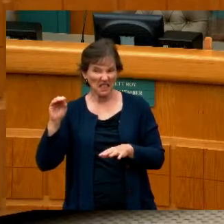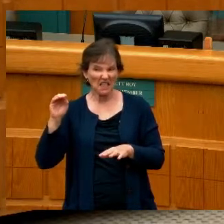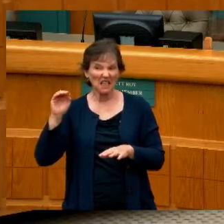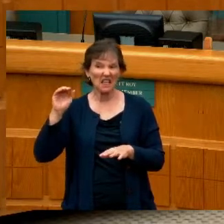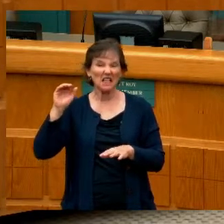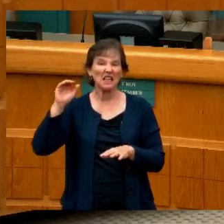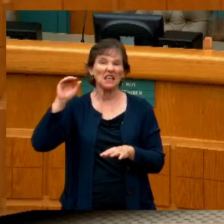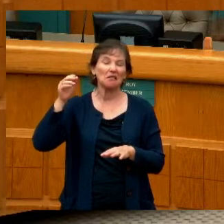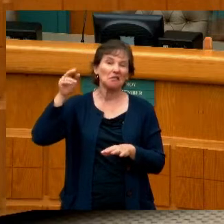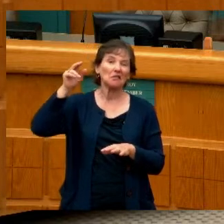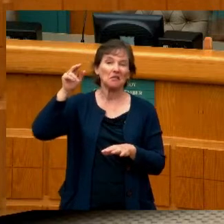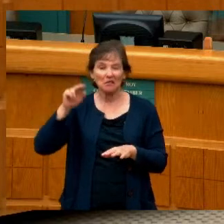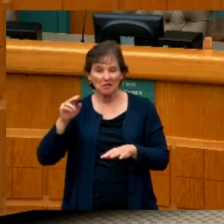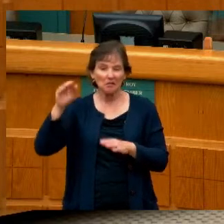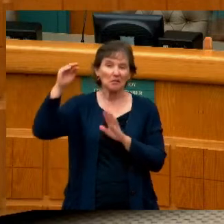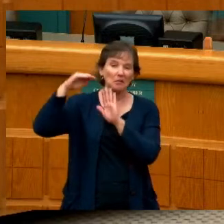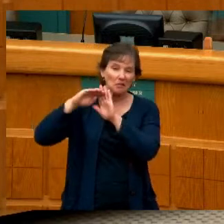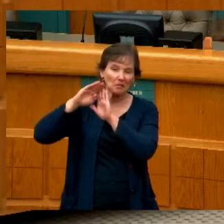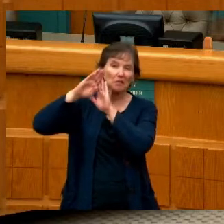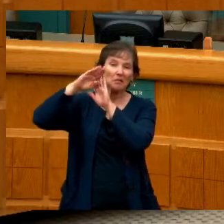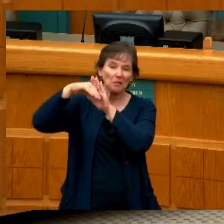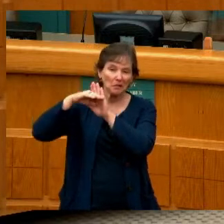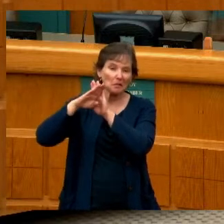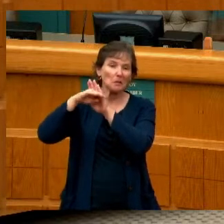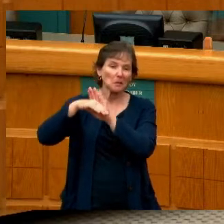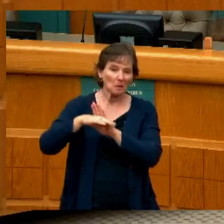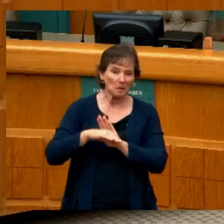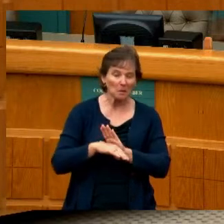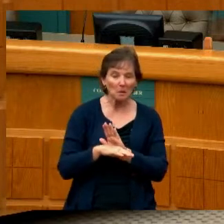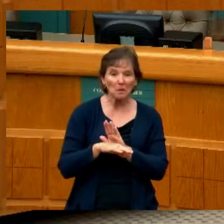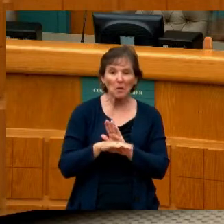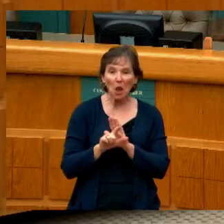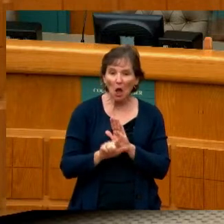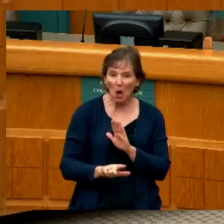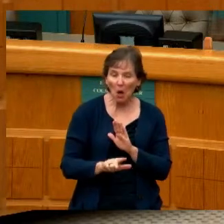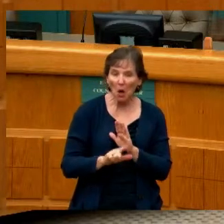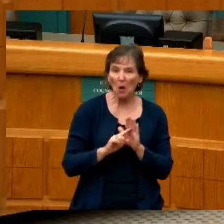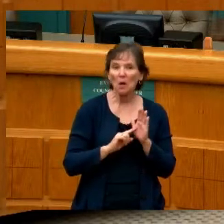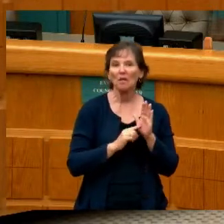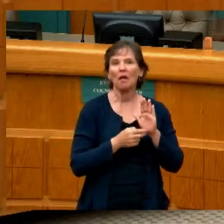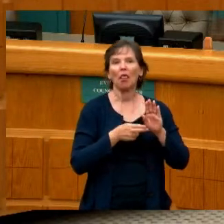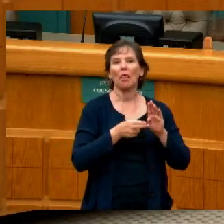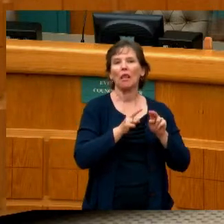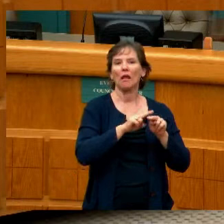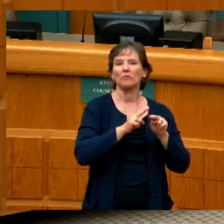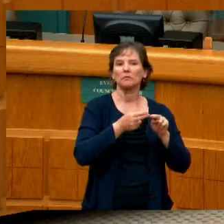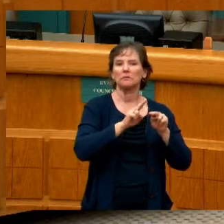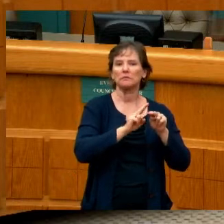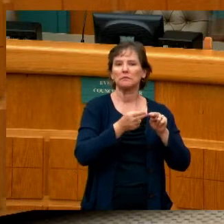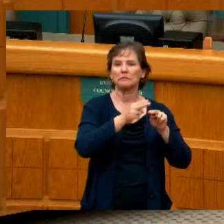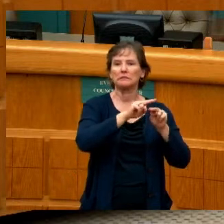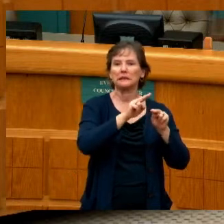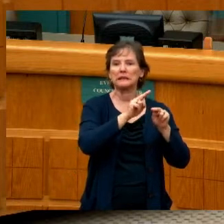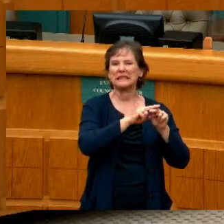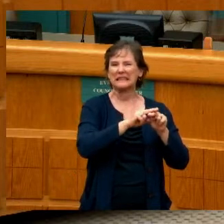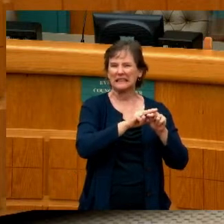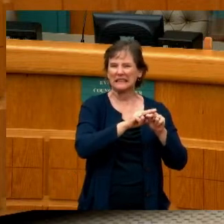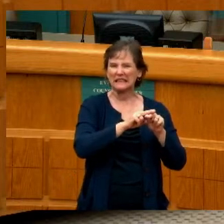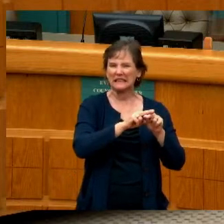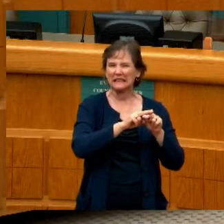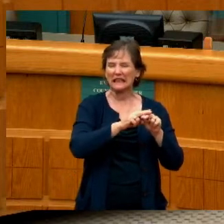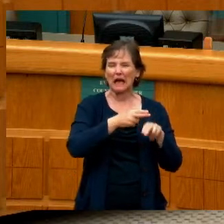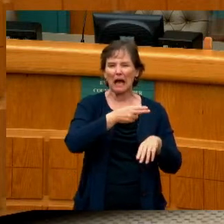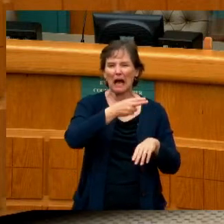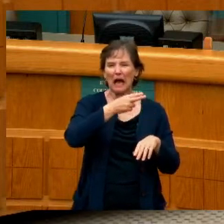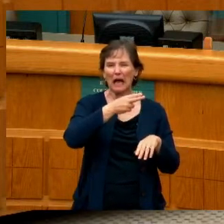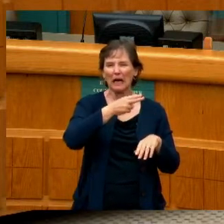see that on the far right side, the numbers were in the 50s and then kind of wobbled 80, 50, down to 7 in